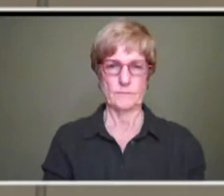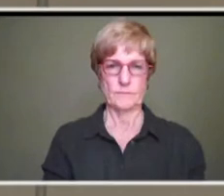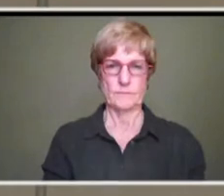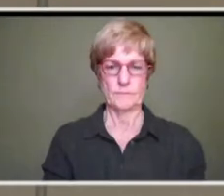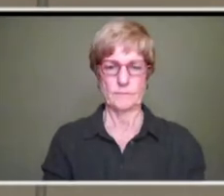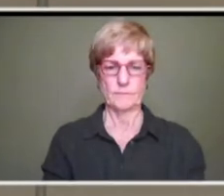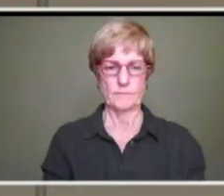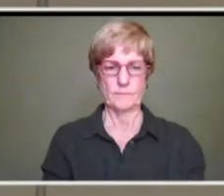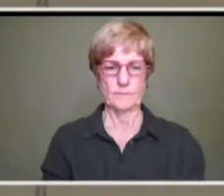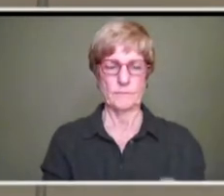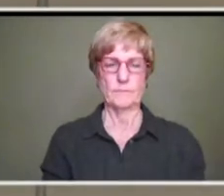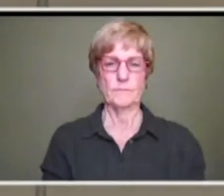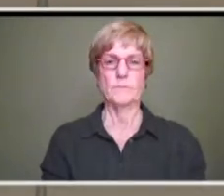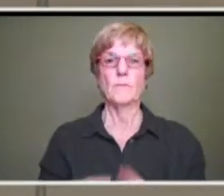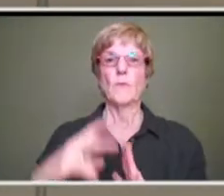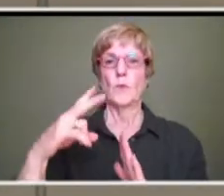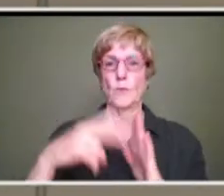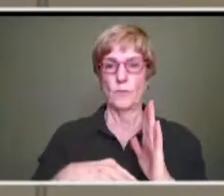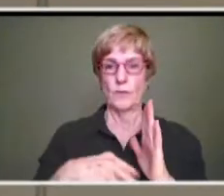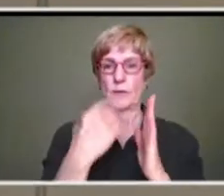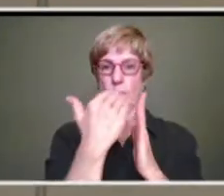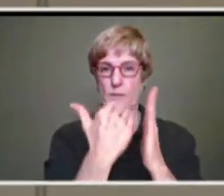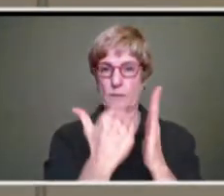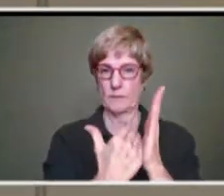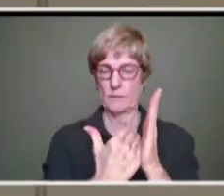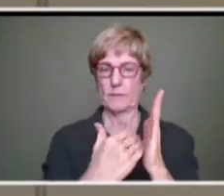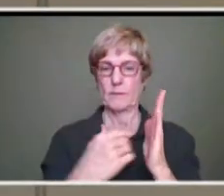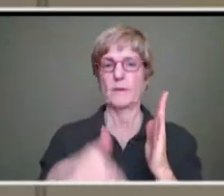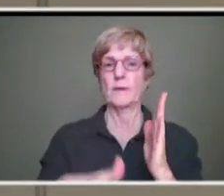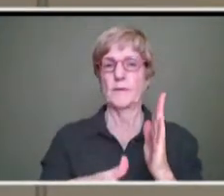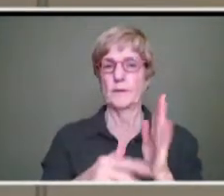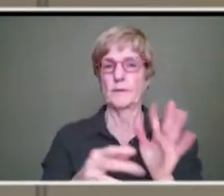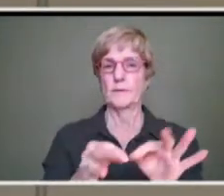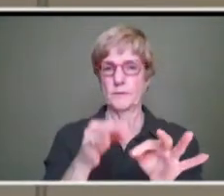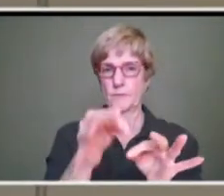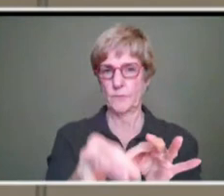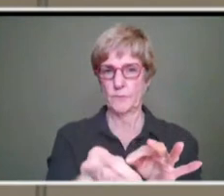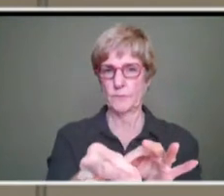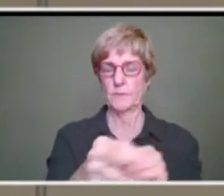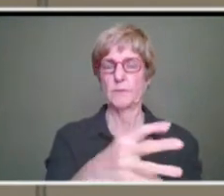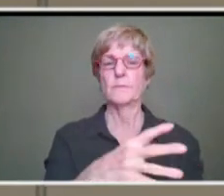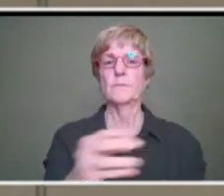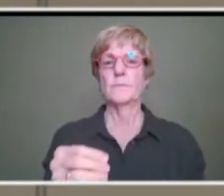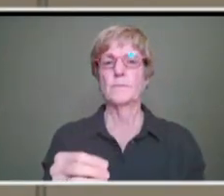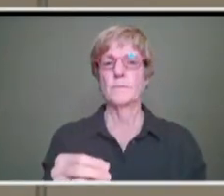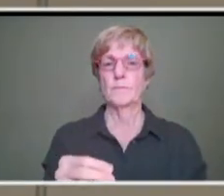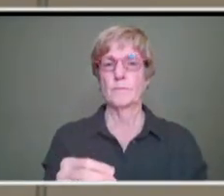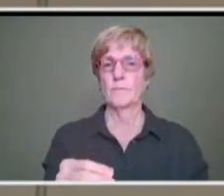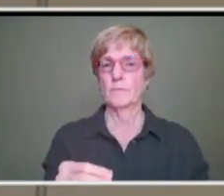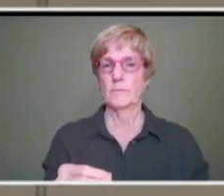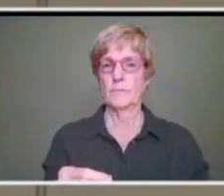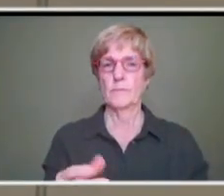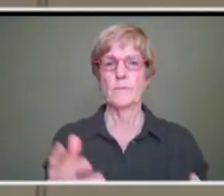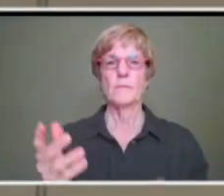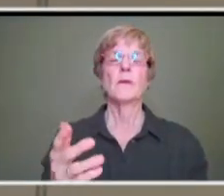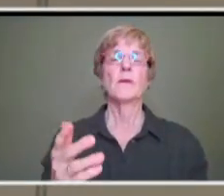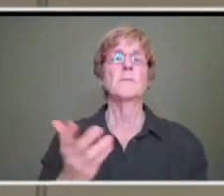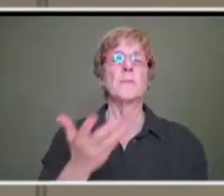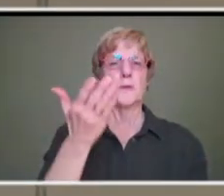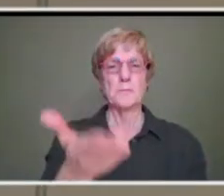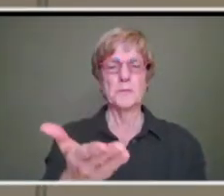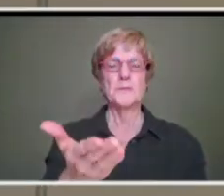I will read these deferrals and then we can make a motion and pass them